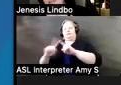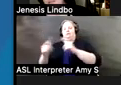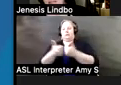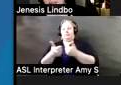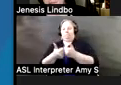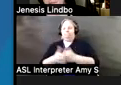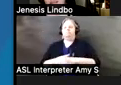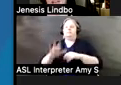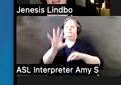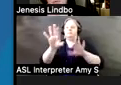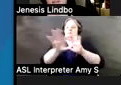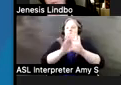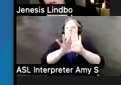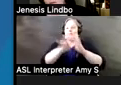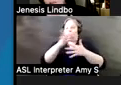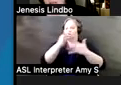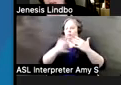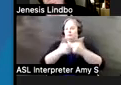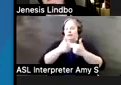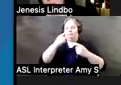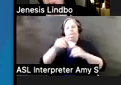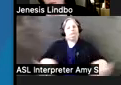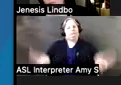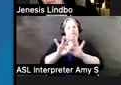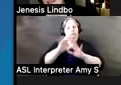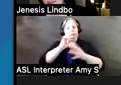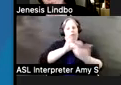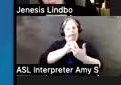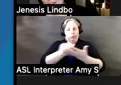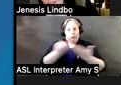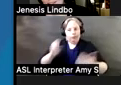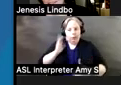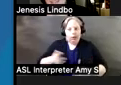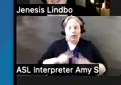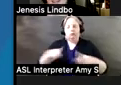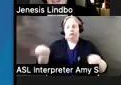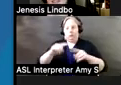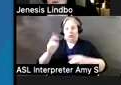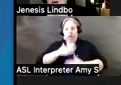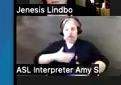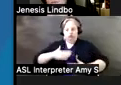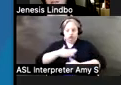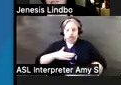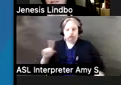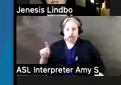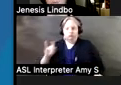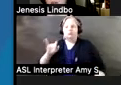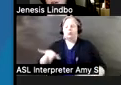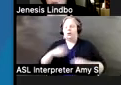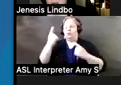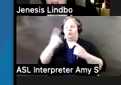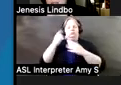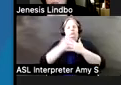choice of game is key. Will it work with the equipment? Will they enjoy it? So all of those things are